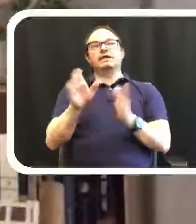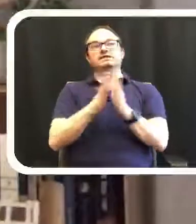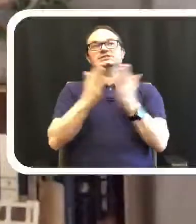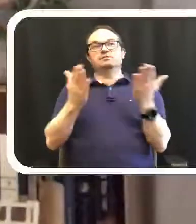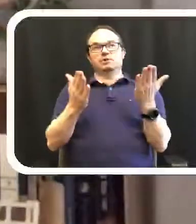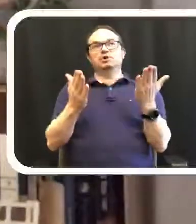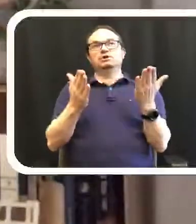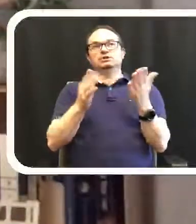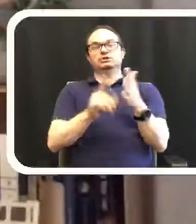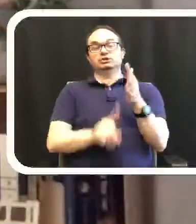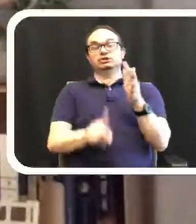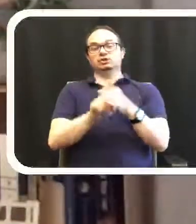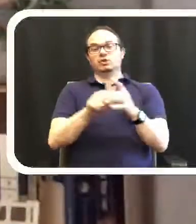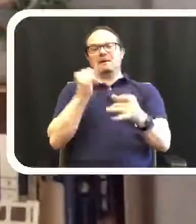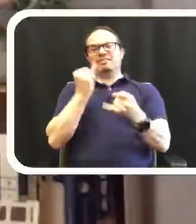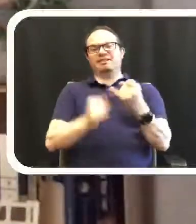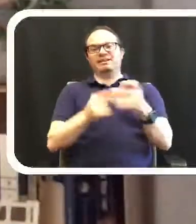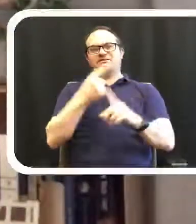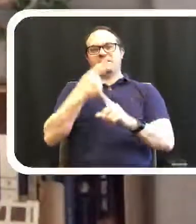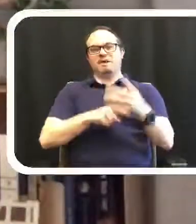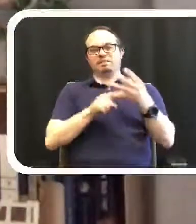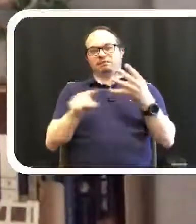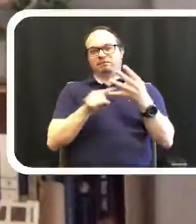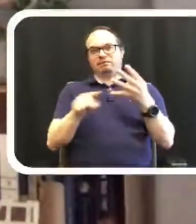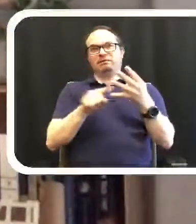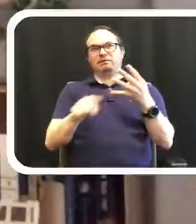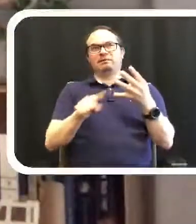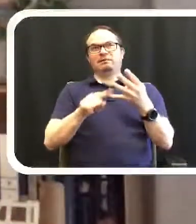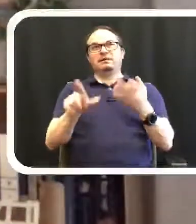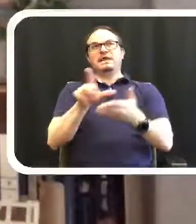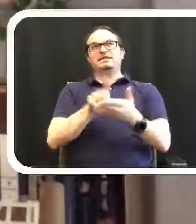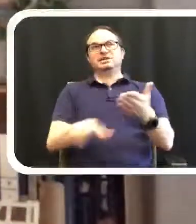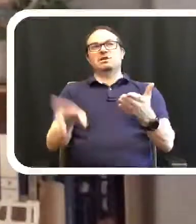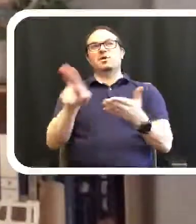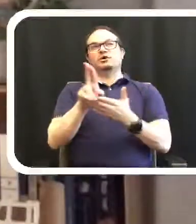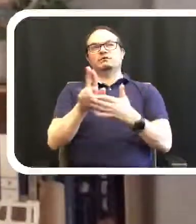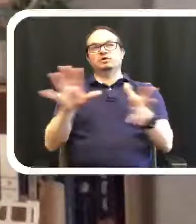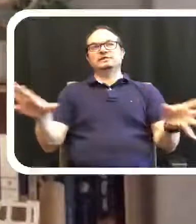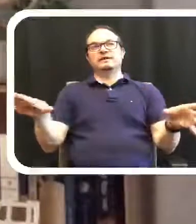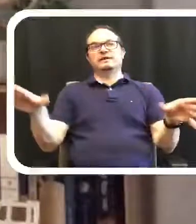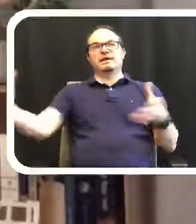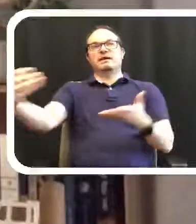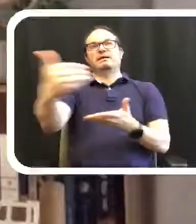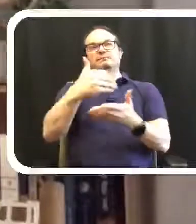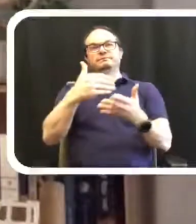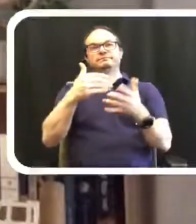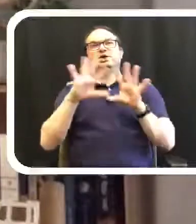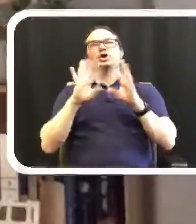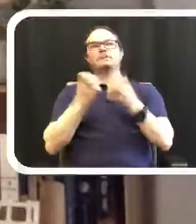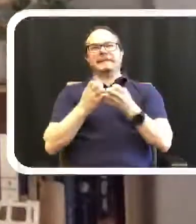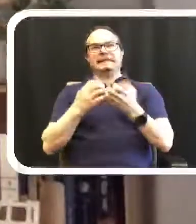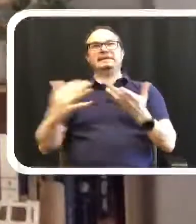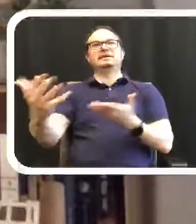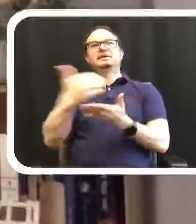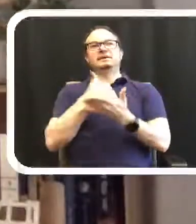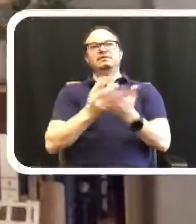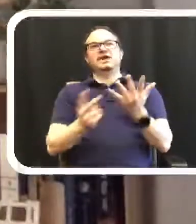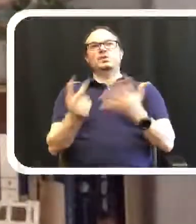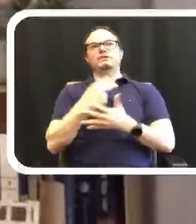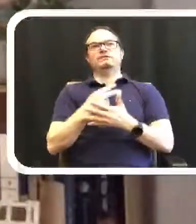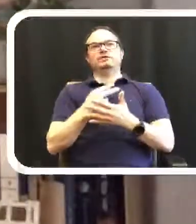coming out within the next month, and that is a Lamar publication that reviews books by and for